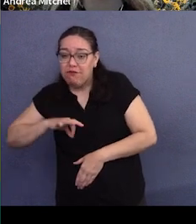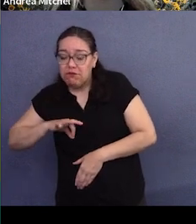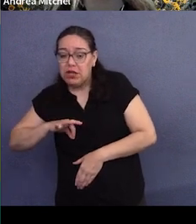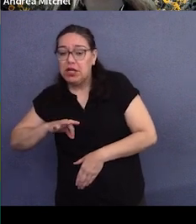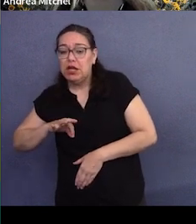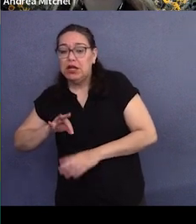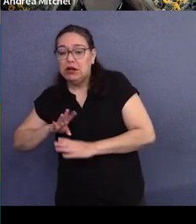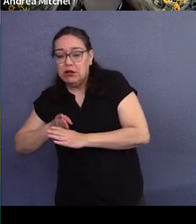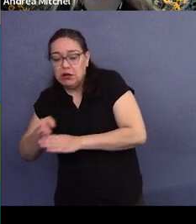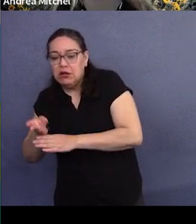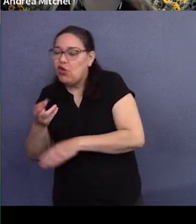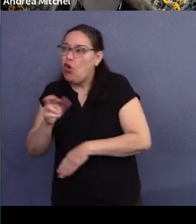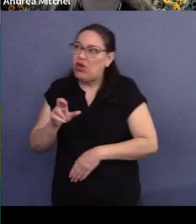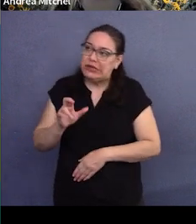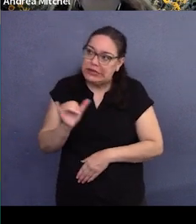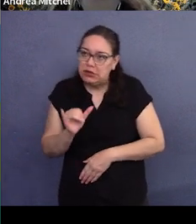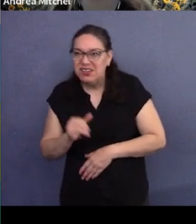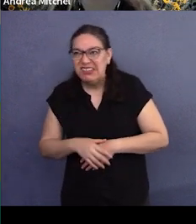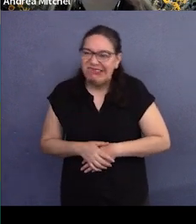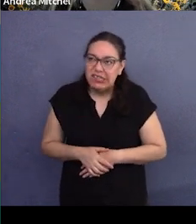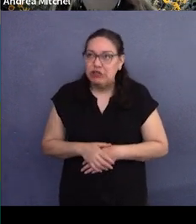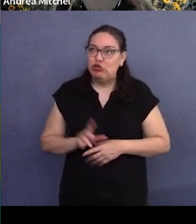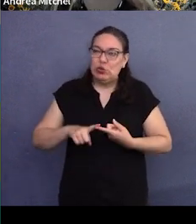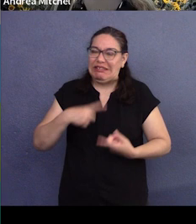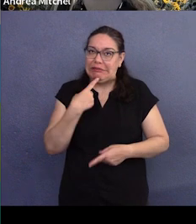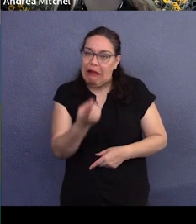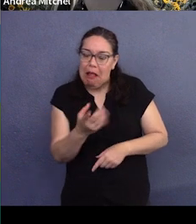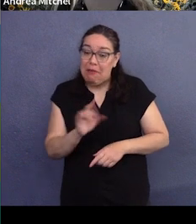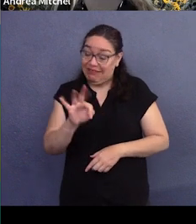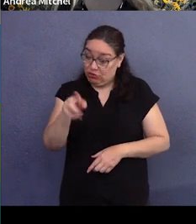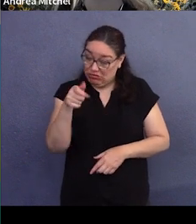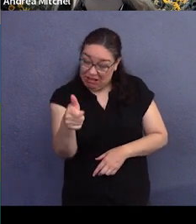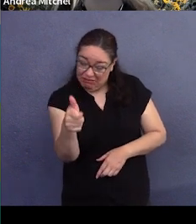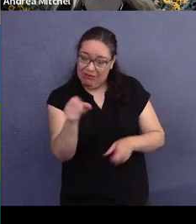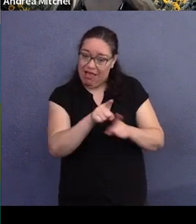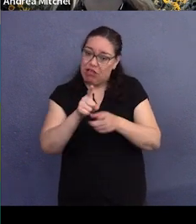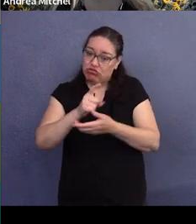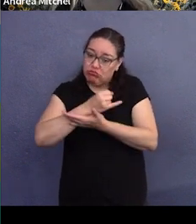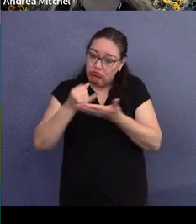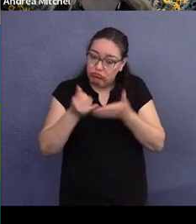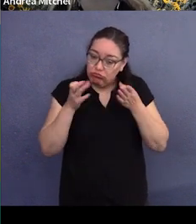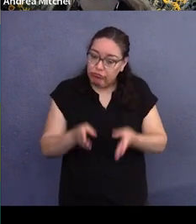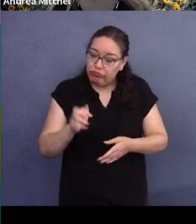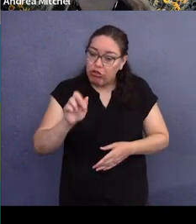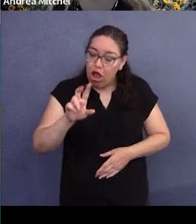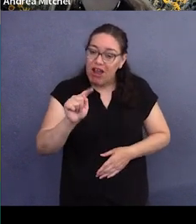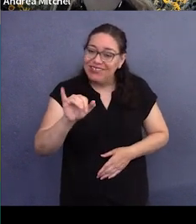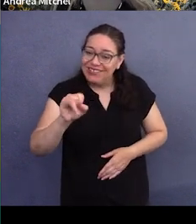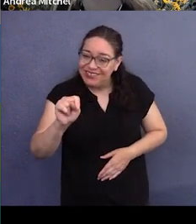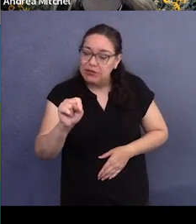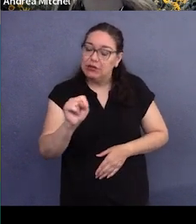hate even saying this, but if you as an artist, as a professional, sometimes